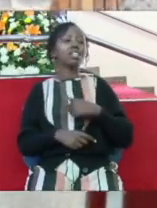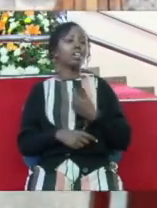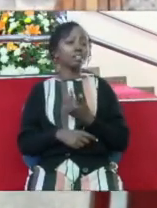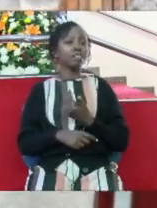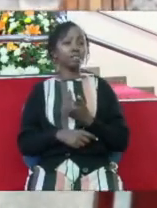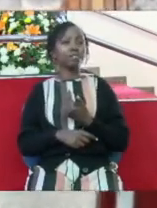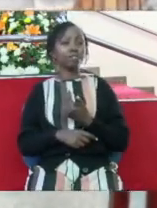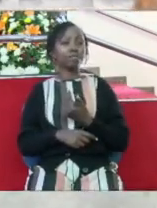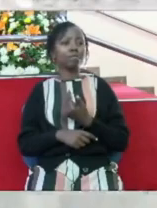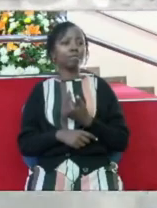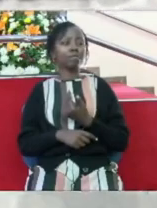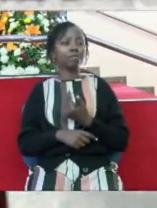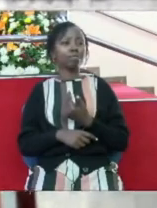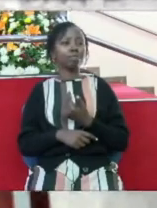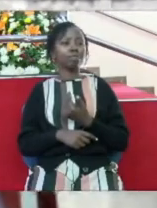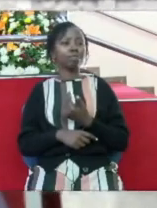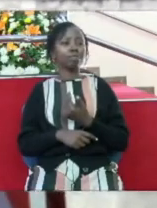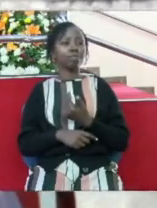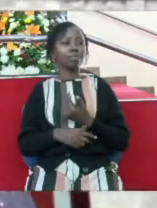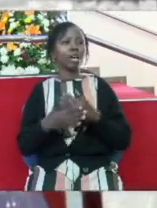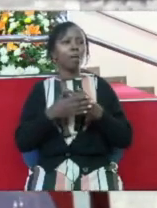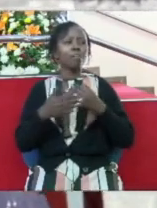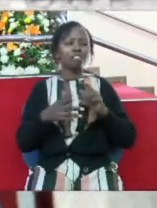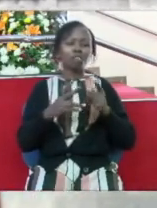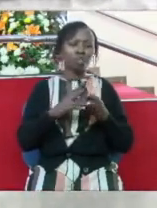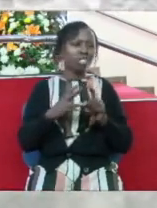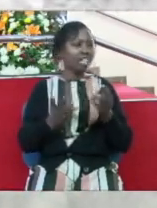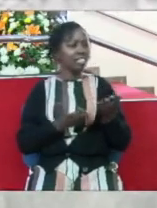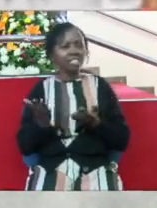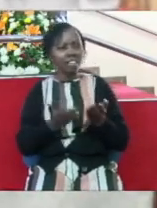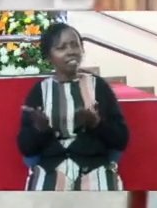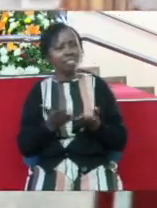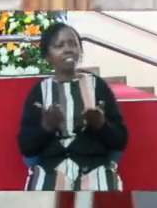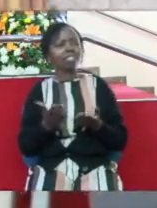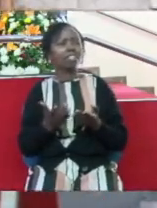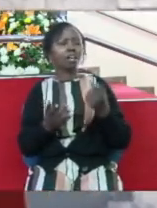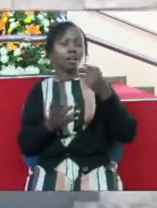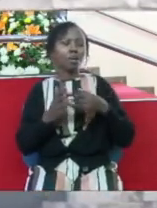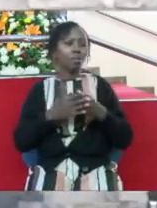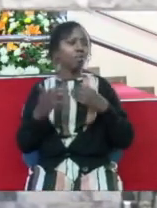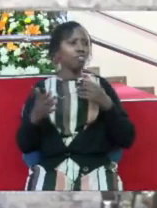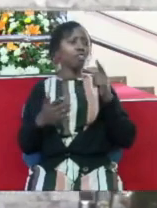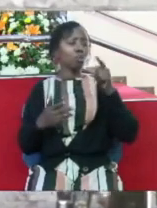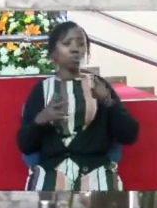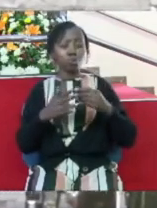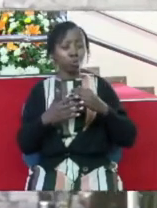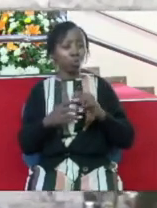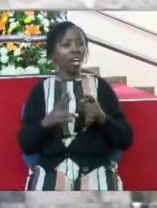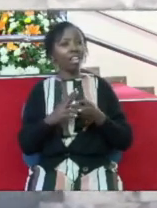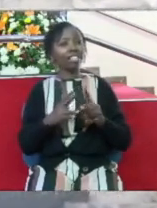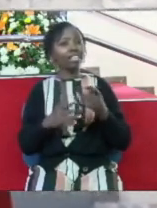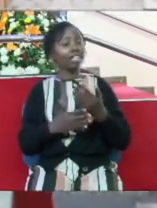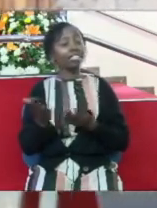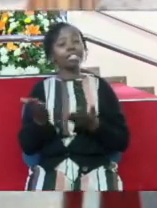kibinafsi. Before we can step out and serve, and we were being taught about serving in the first service, before we can step out and serve, kabla ya kutoka